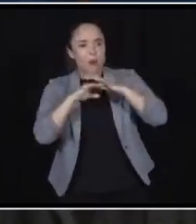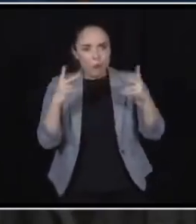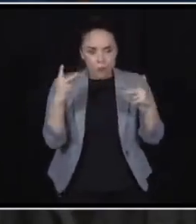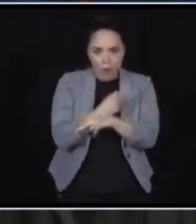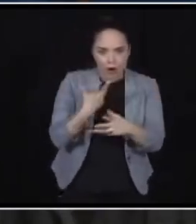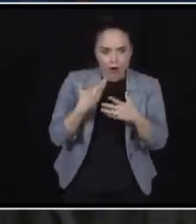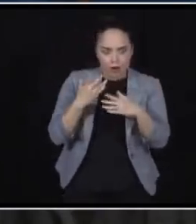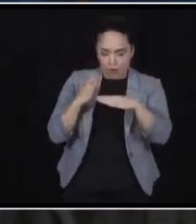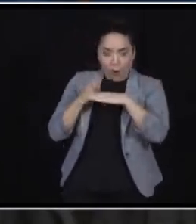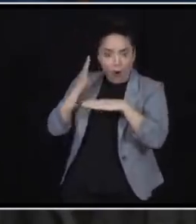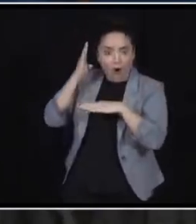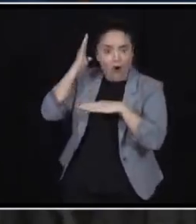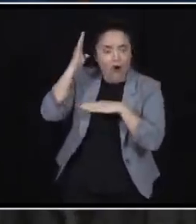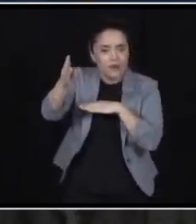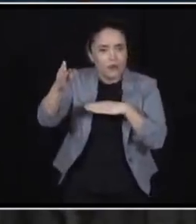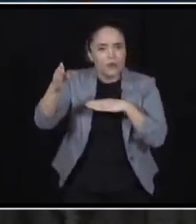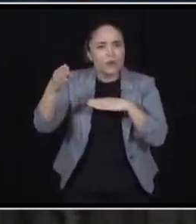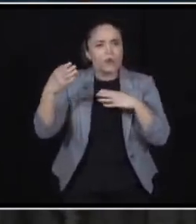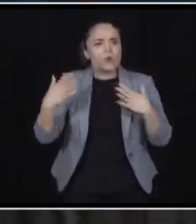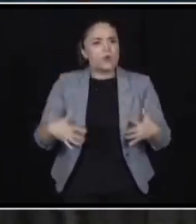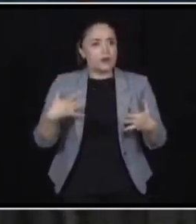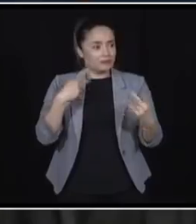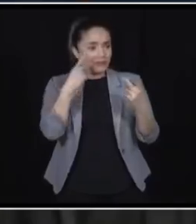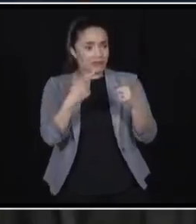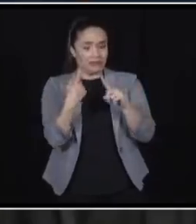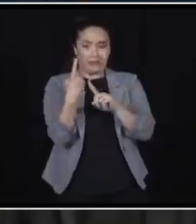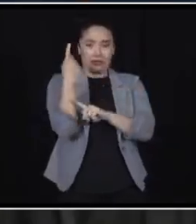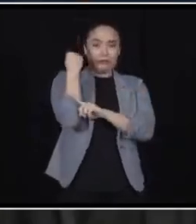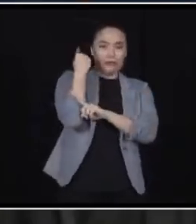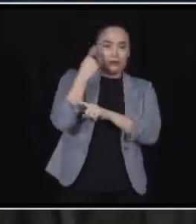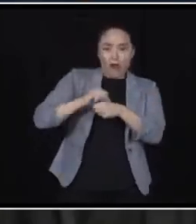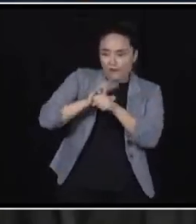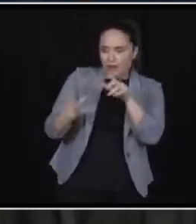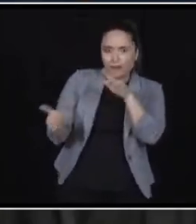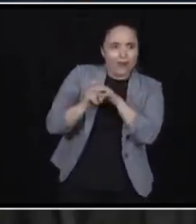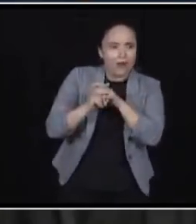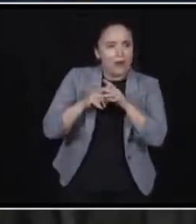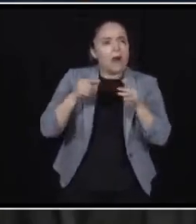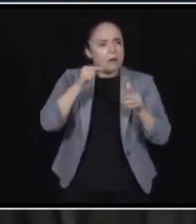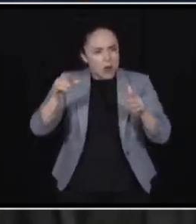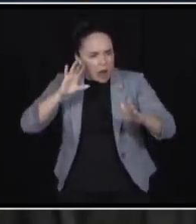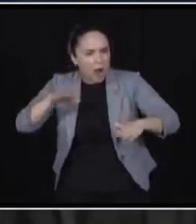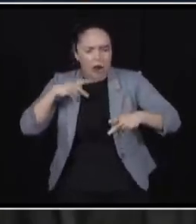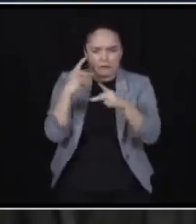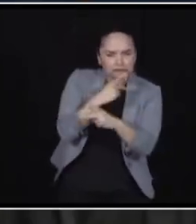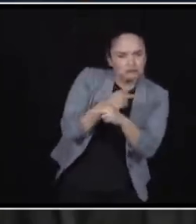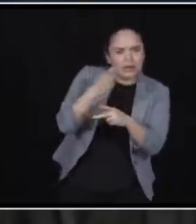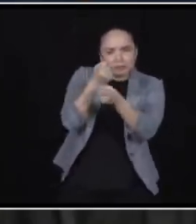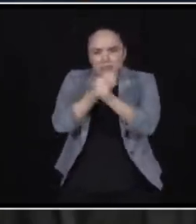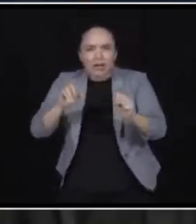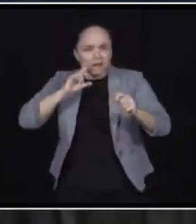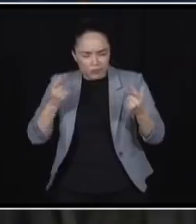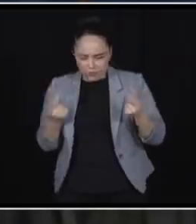when it comes to keeping you safe, this government will not hesitate to act. The situation